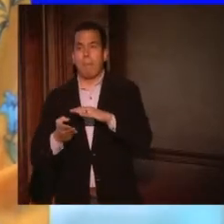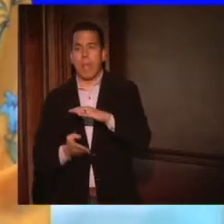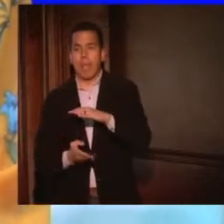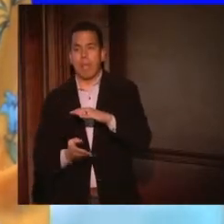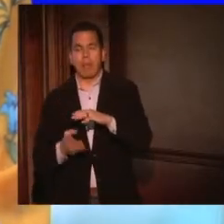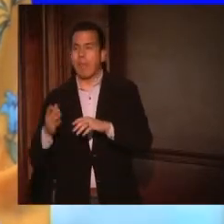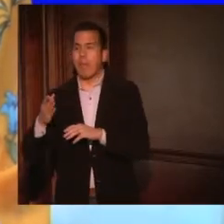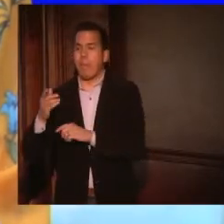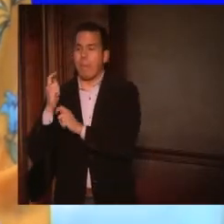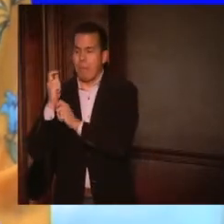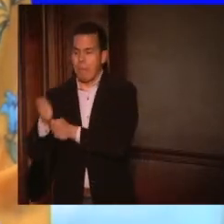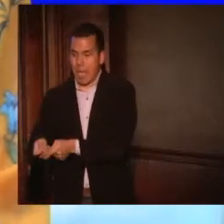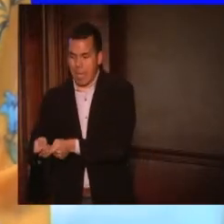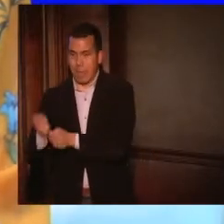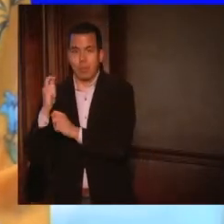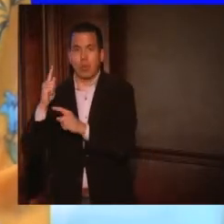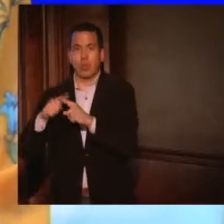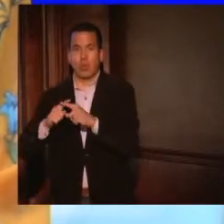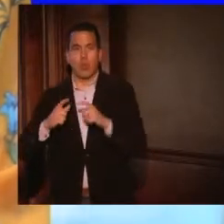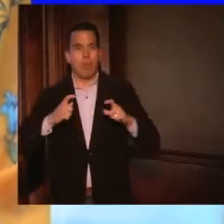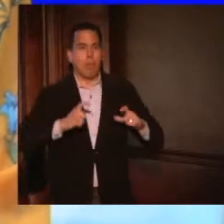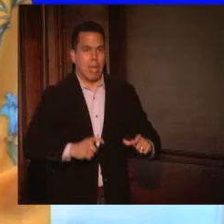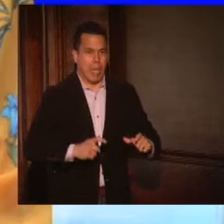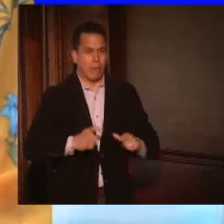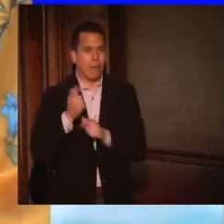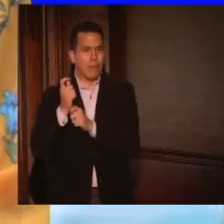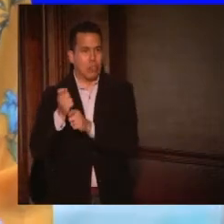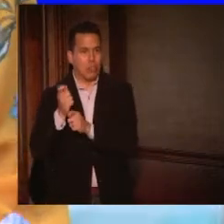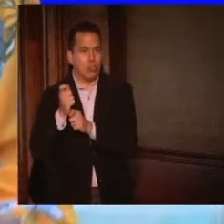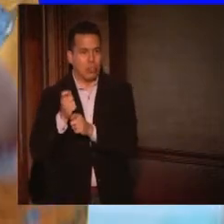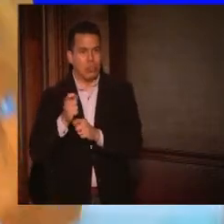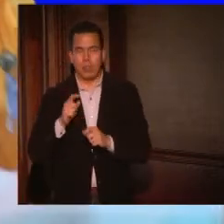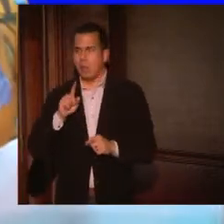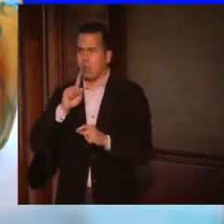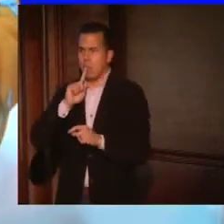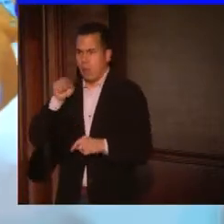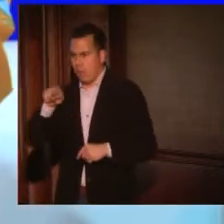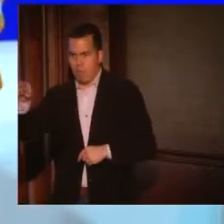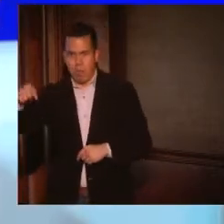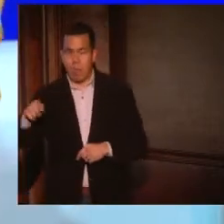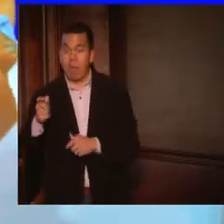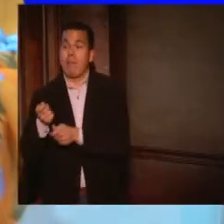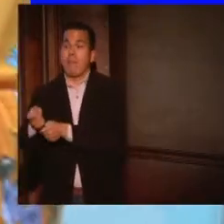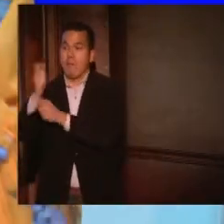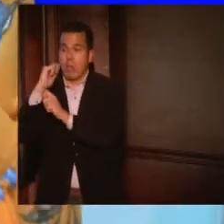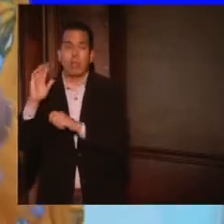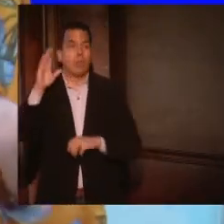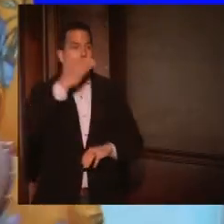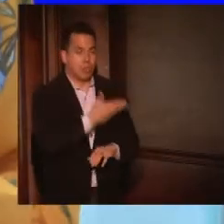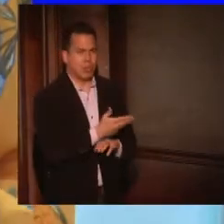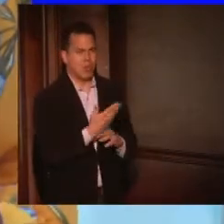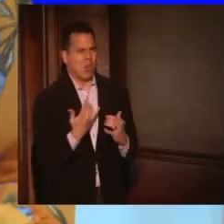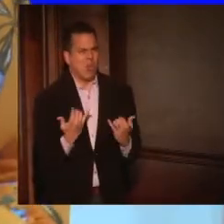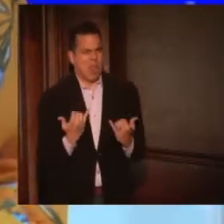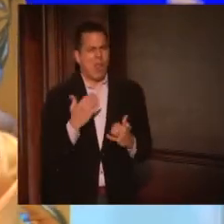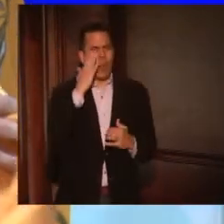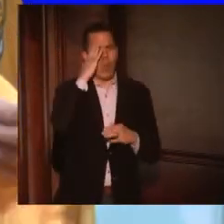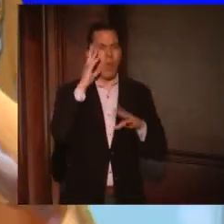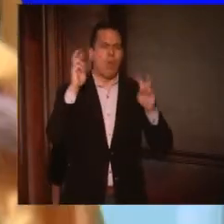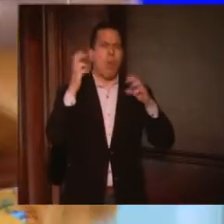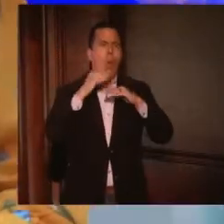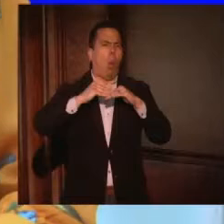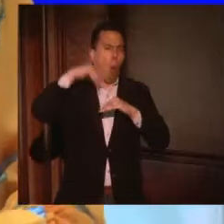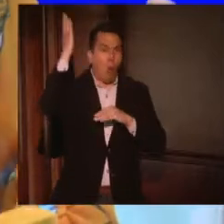amount of overfishing and illegal fishing that's done off the coast of Fiji. And what happens there, I mean, not only is overfishing bad because we want to protect